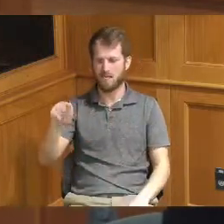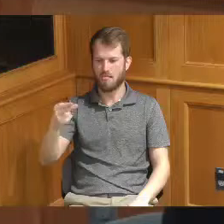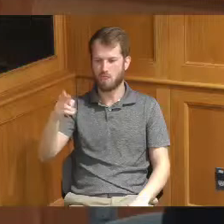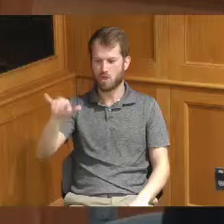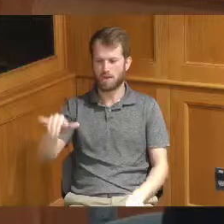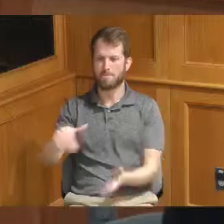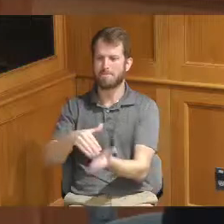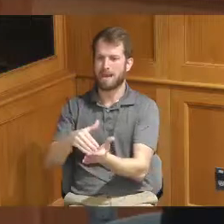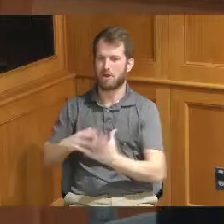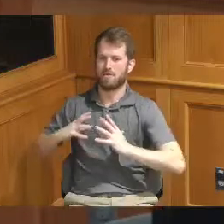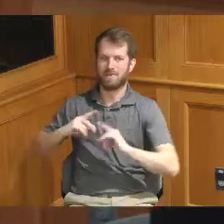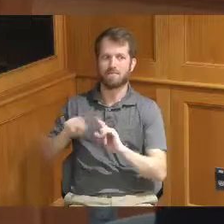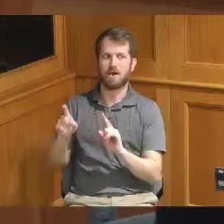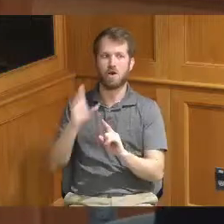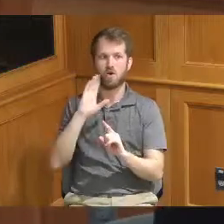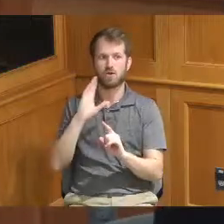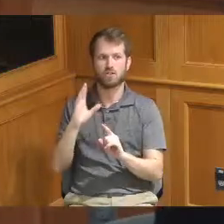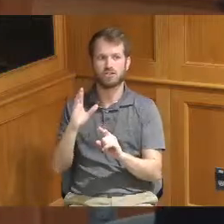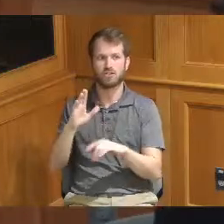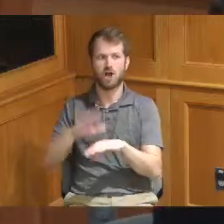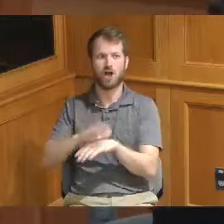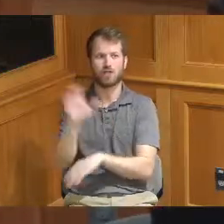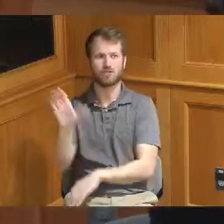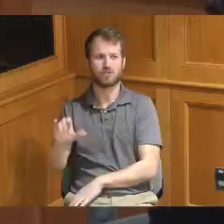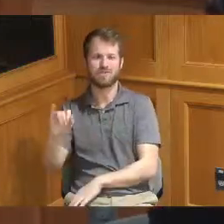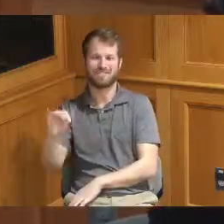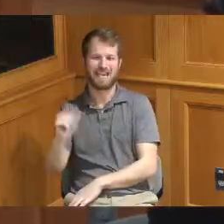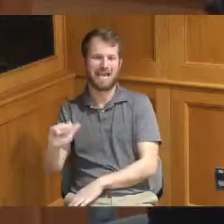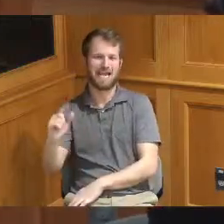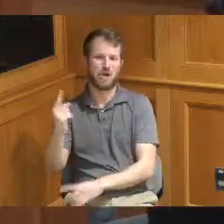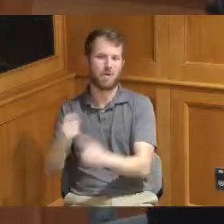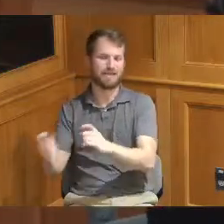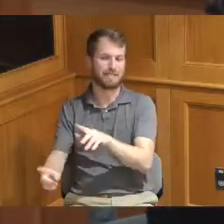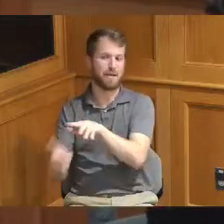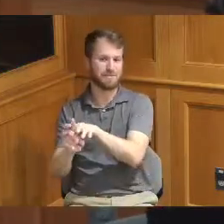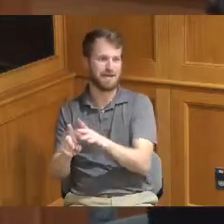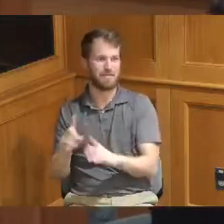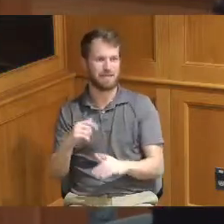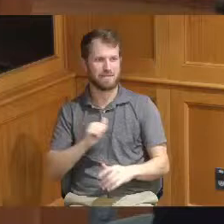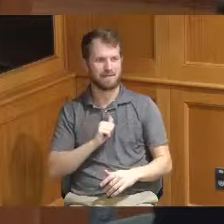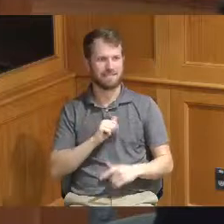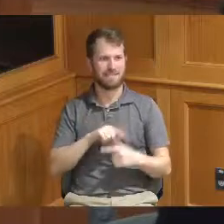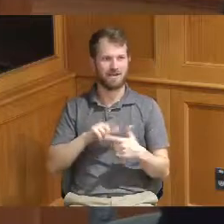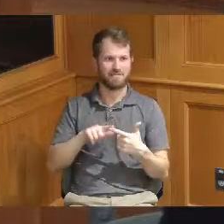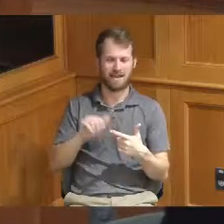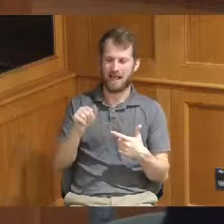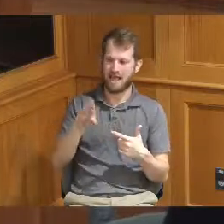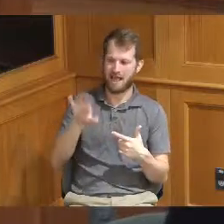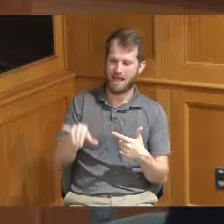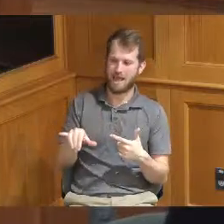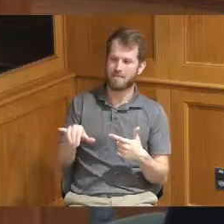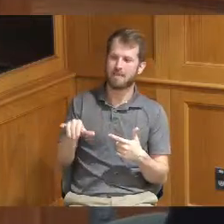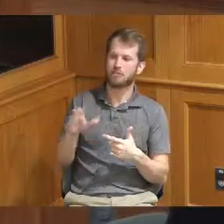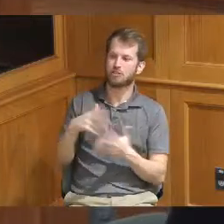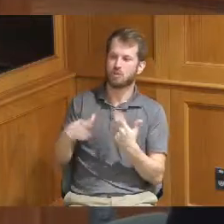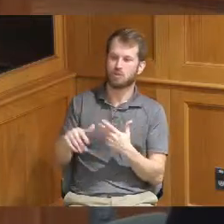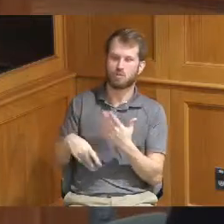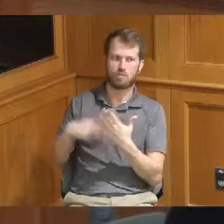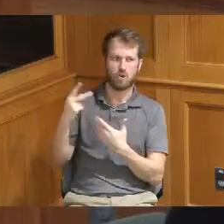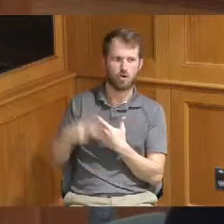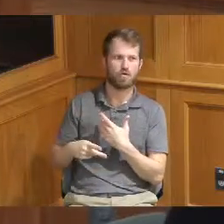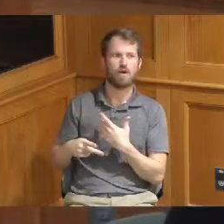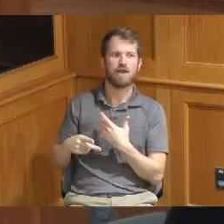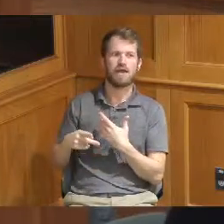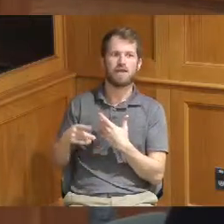leave, but she is joining us via Zoom in case any questions come up that myself and Abby Fritsch, our social program administrator from the Office of